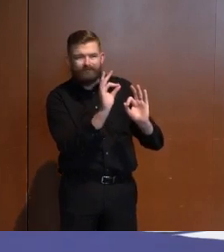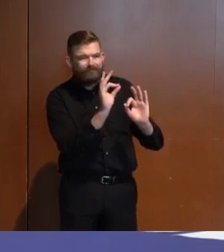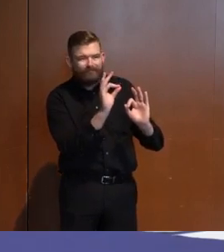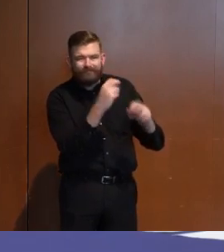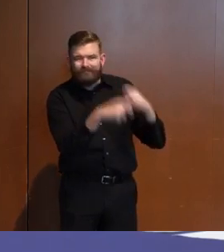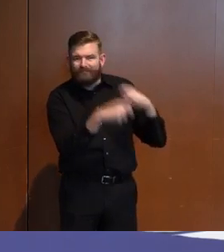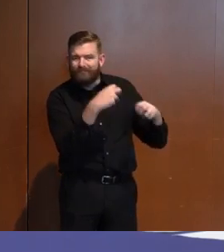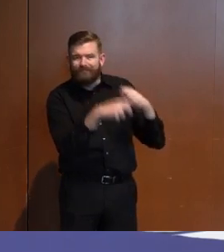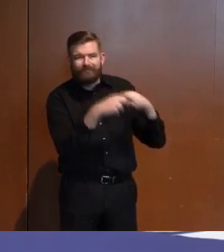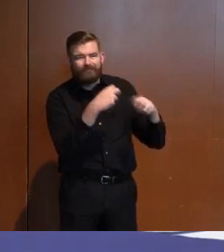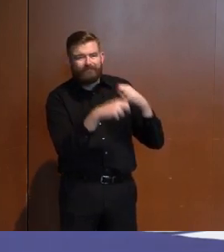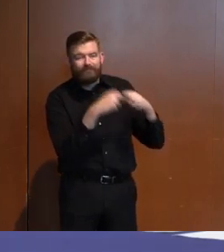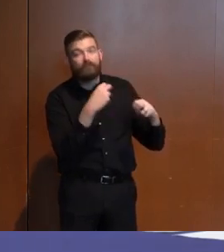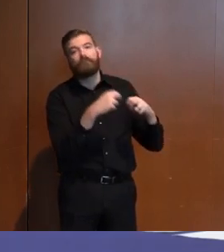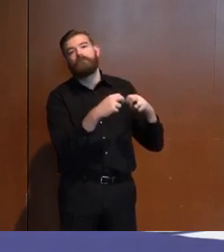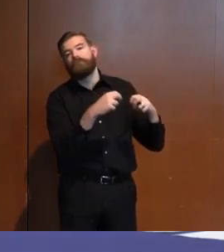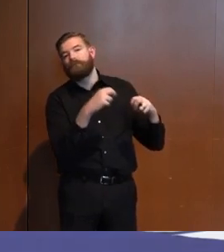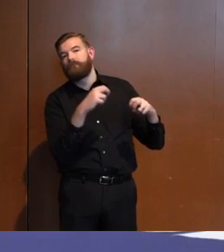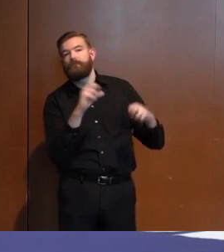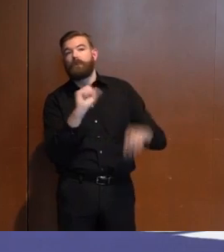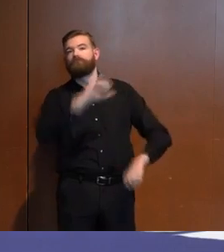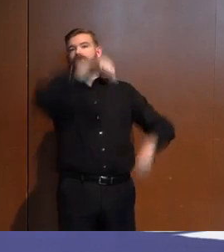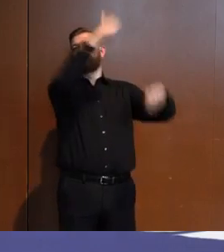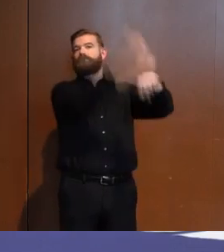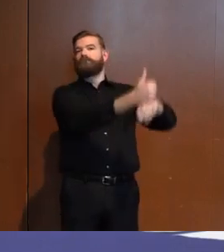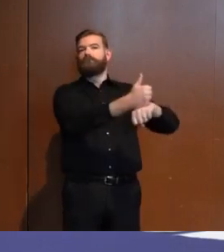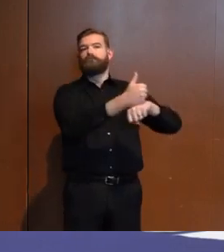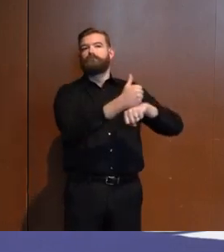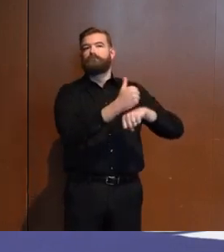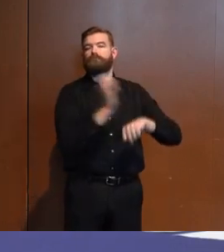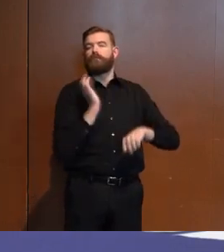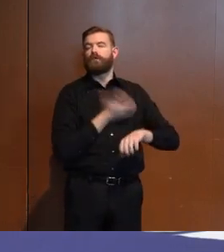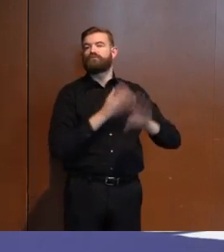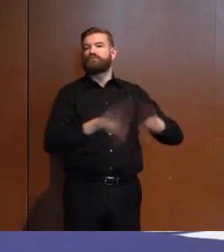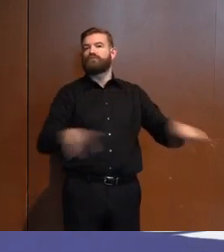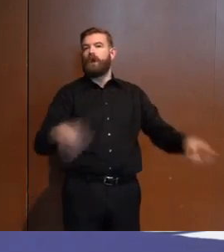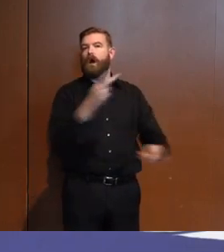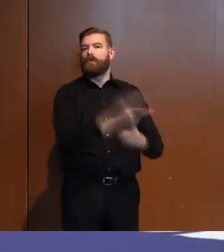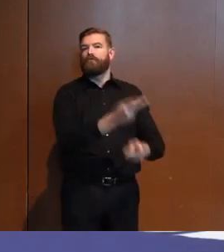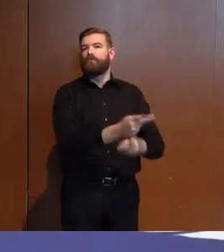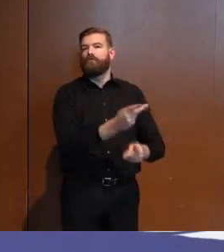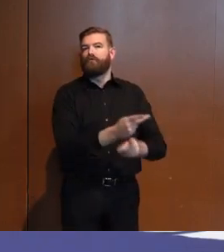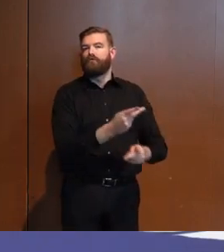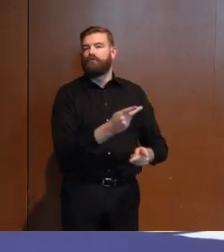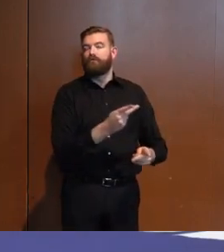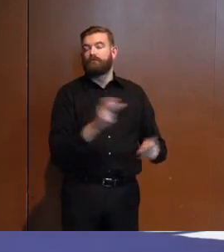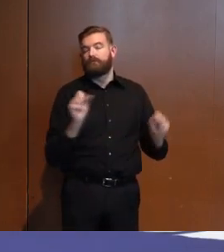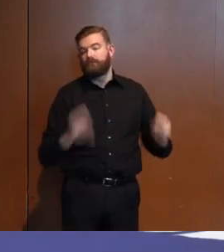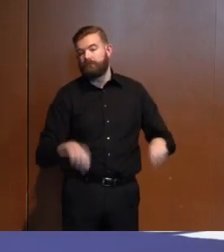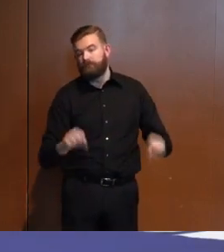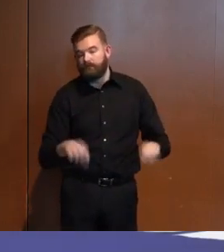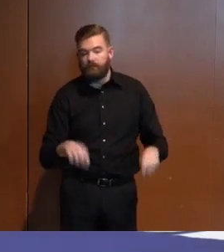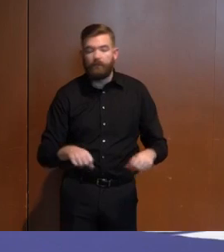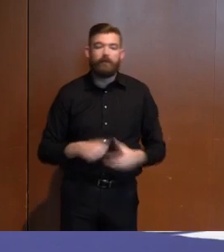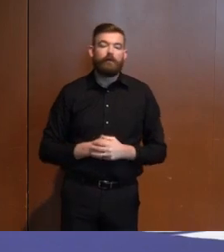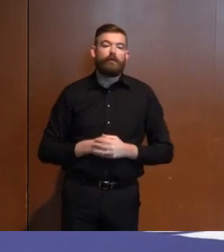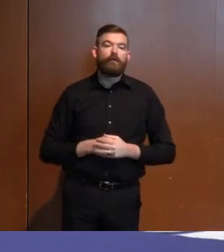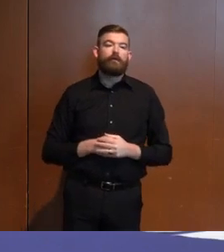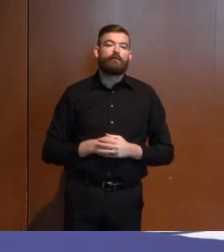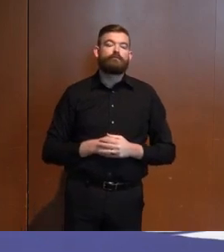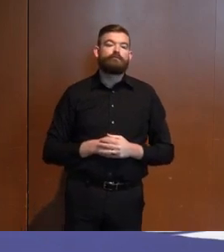to this point. Number one, the point actually that's been the case all along, which is that we need